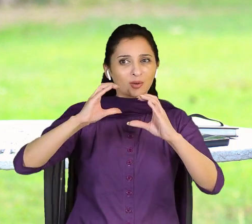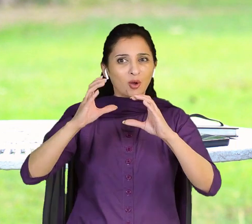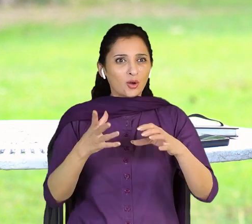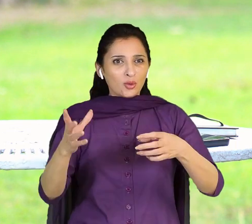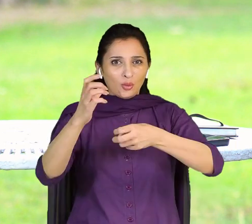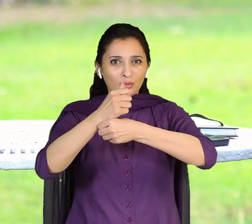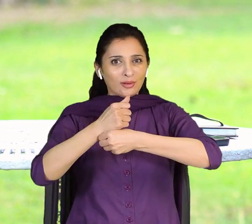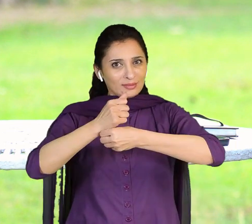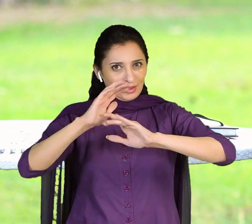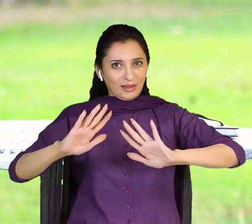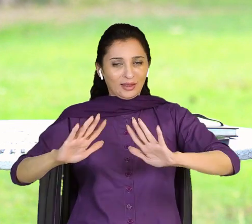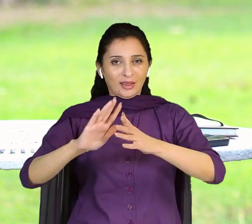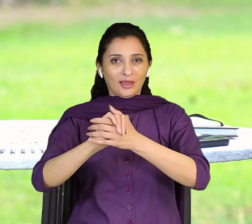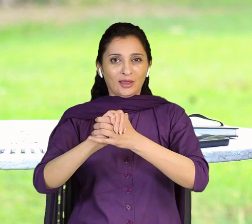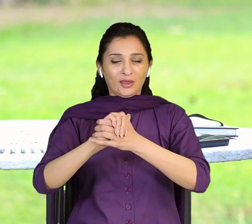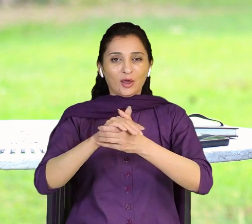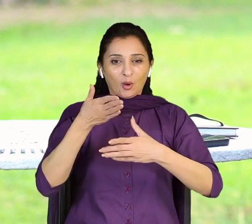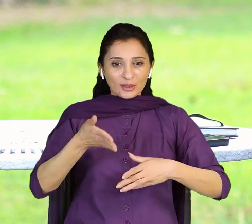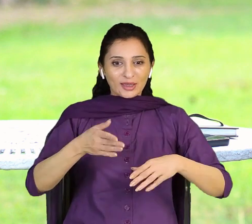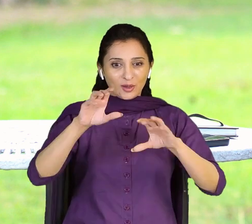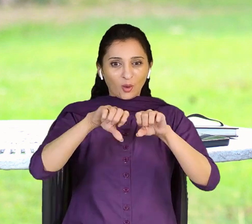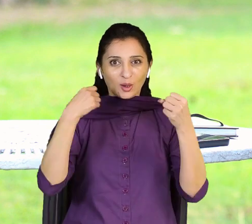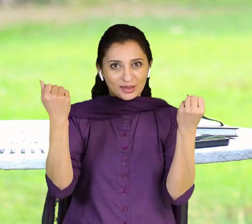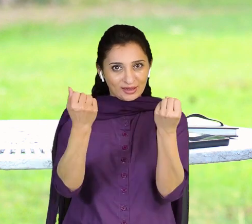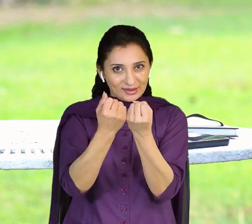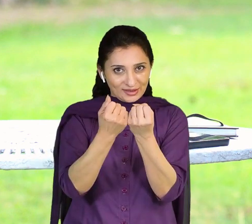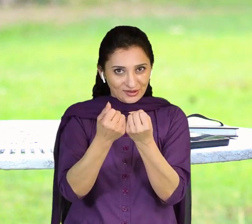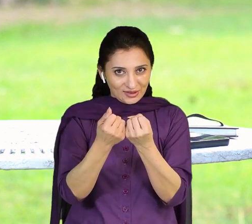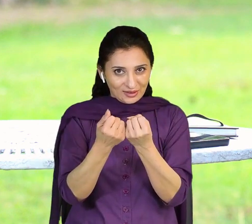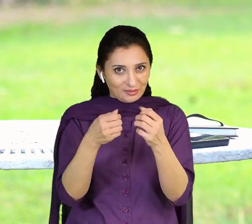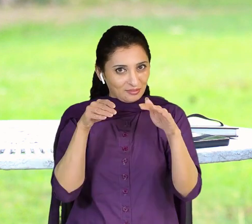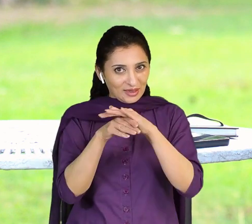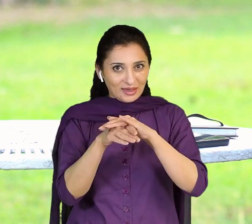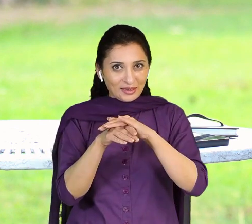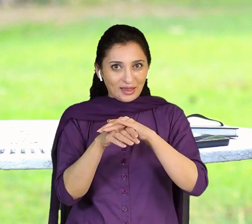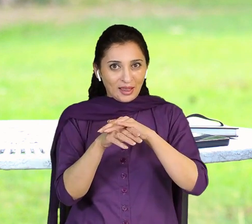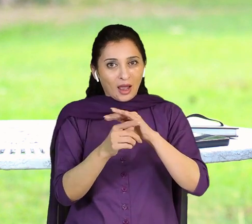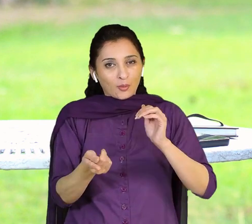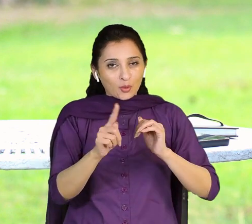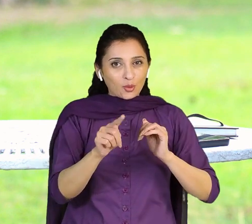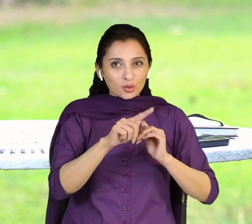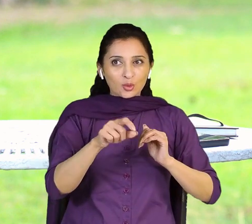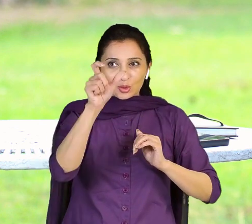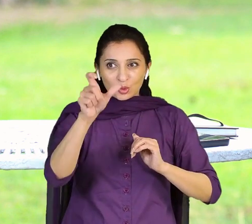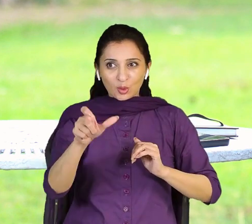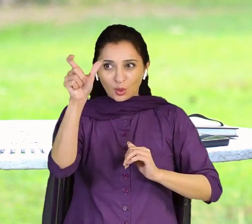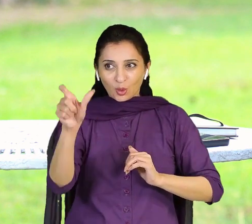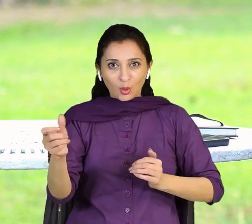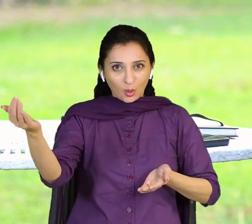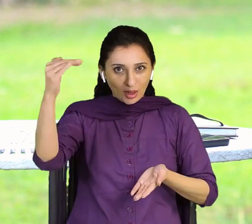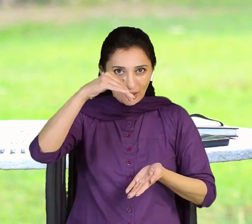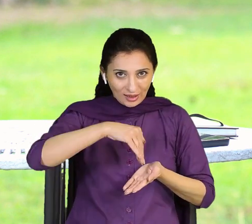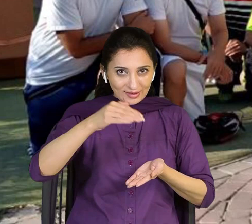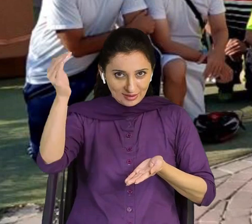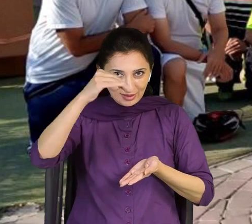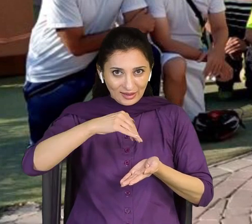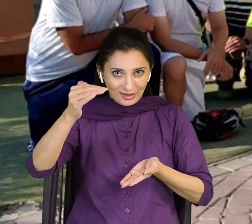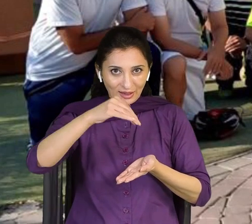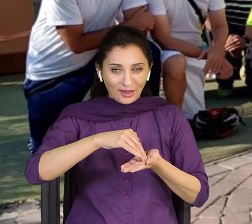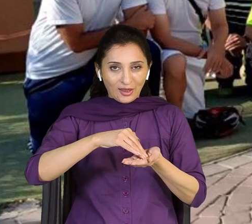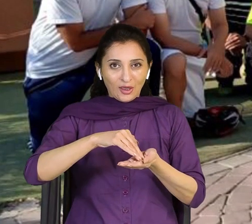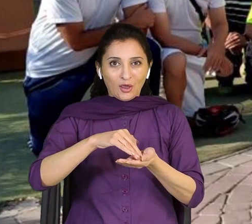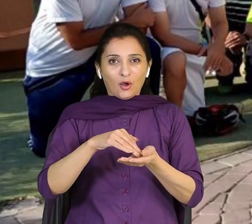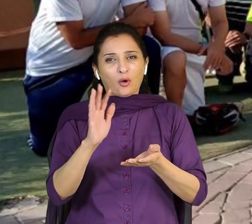other, where people interact with each other. And by using this platform, we have allowed everyday individuals to come